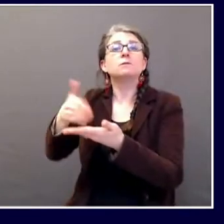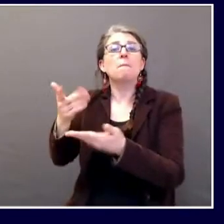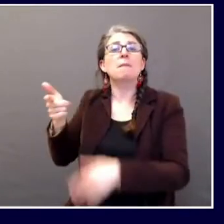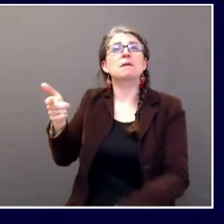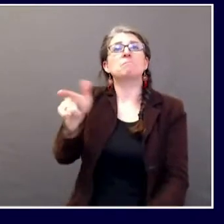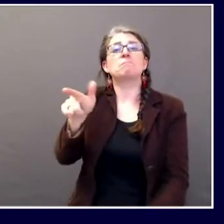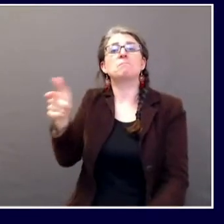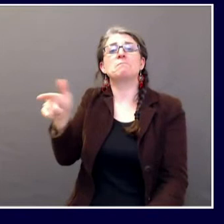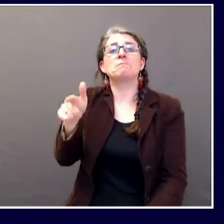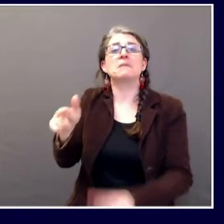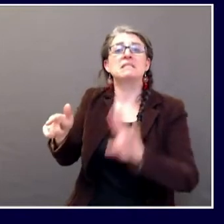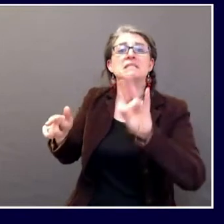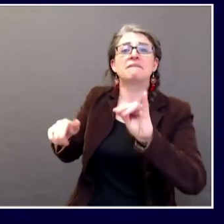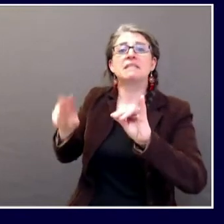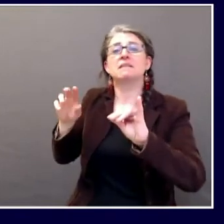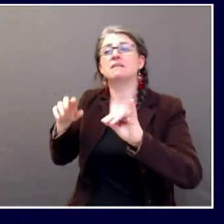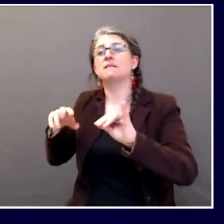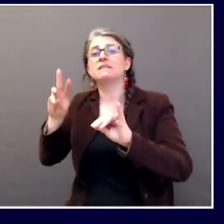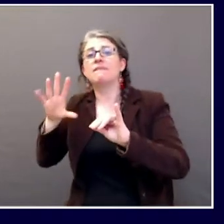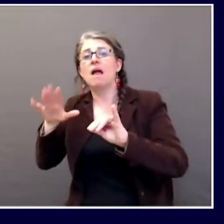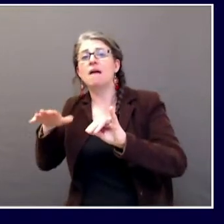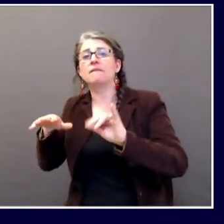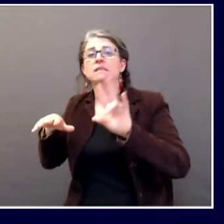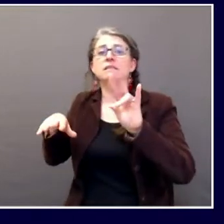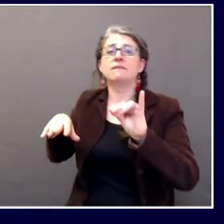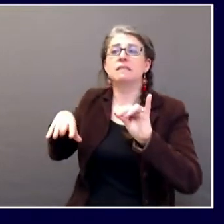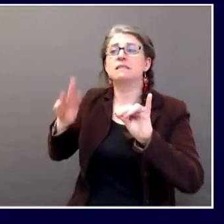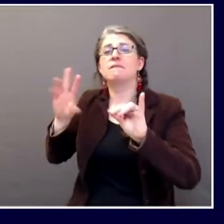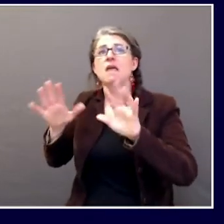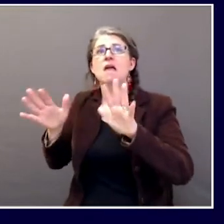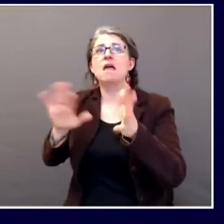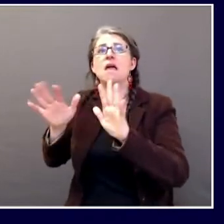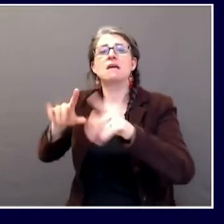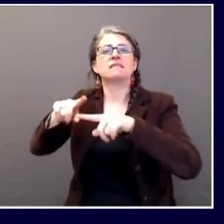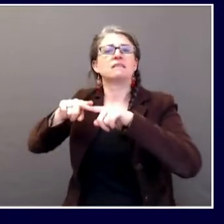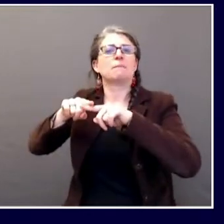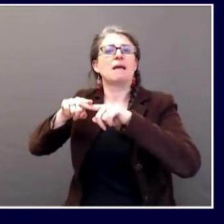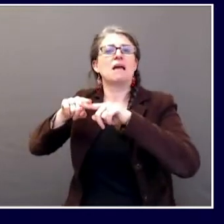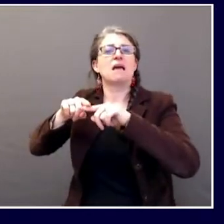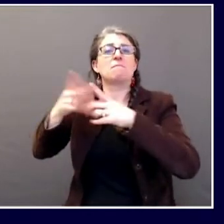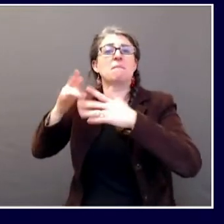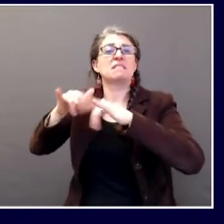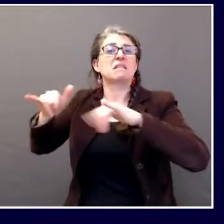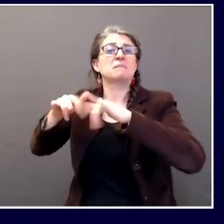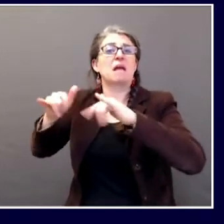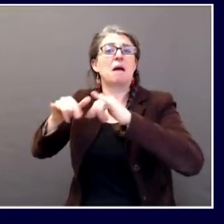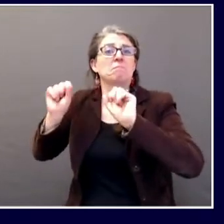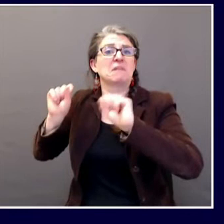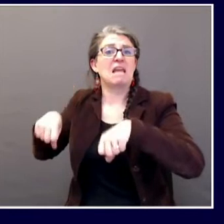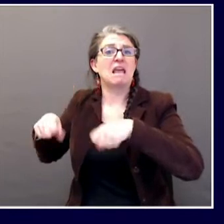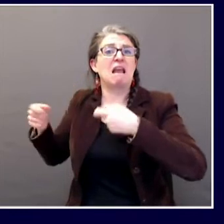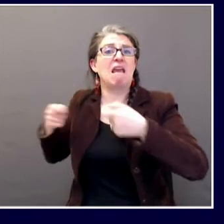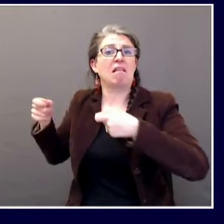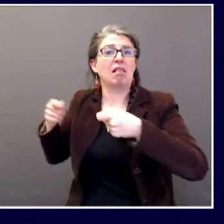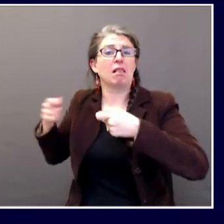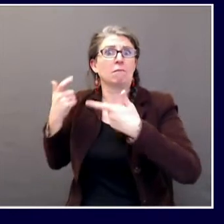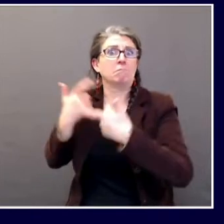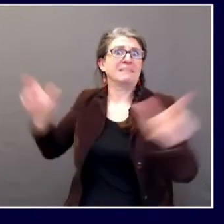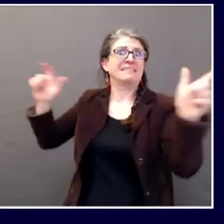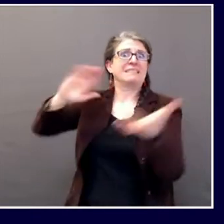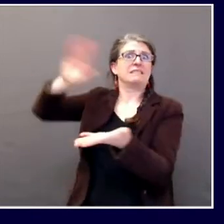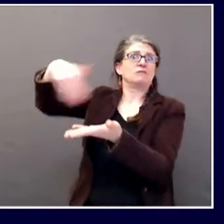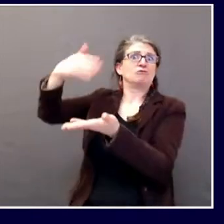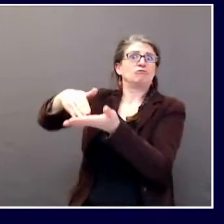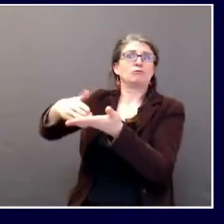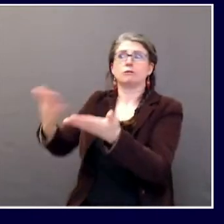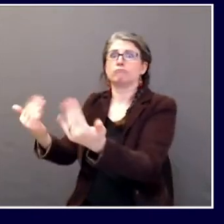of these. It's much more a recognition of the fact that we need to start somewhere, and given Governor Mills' preference to start